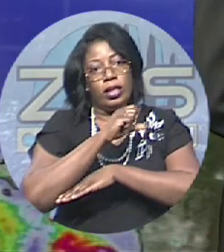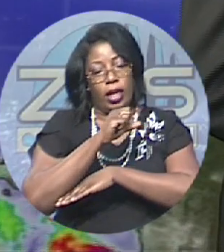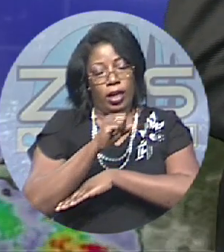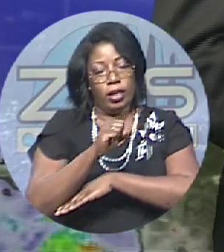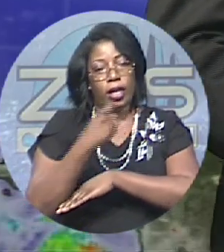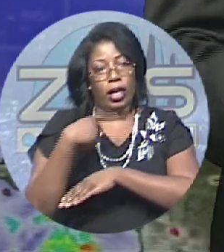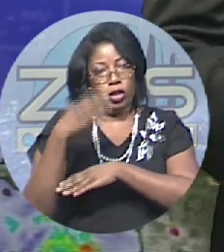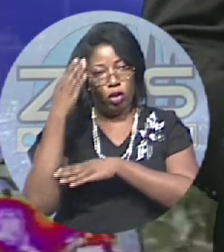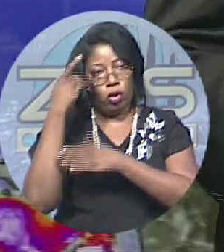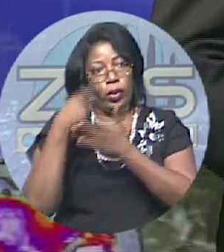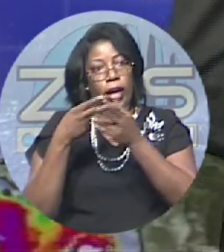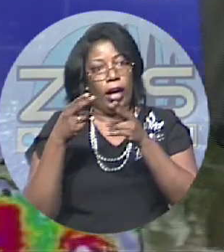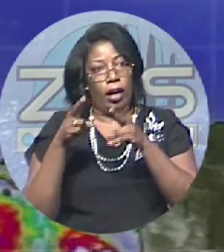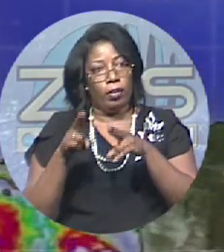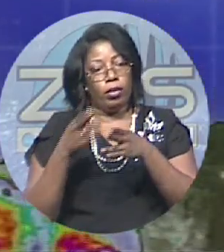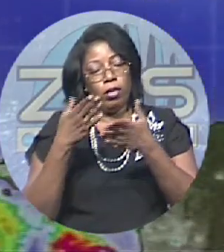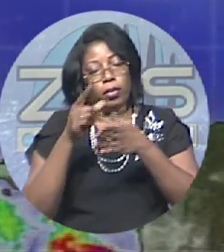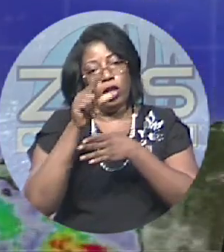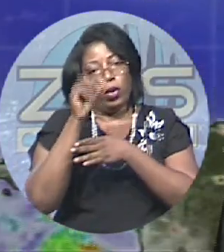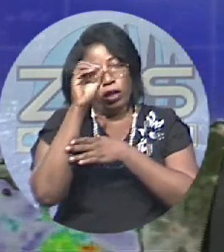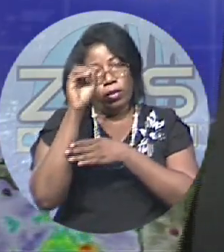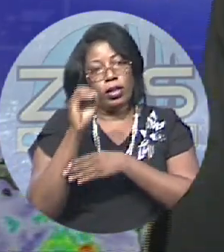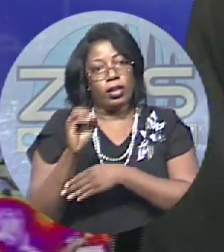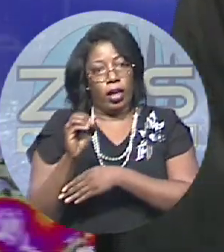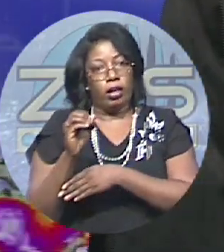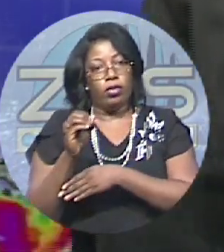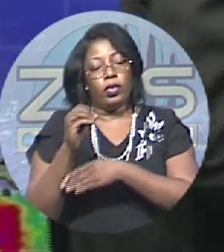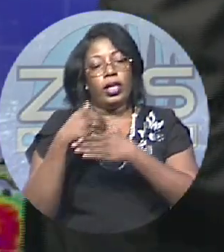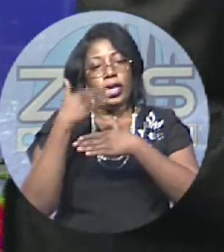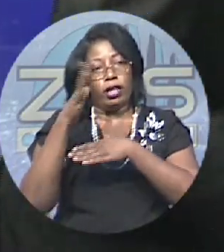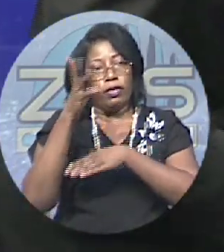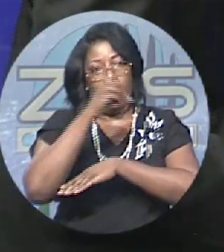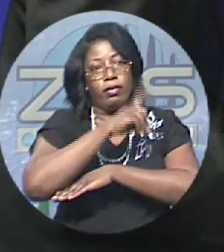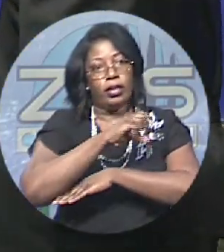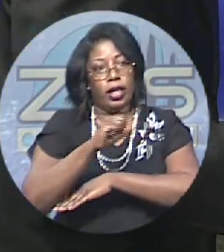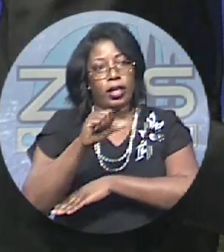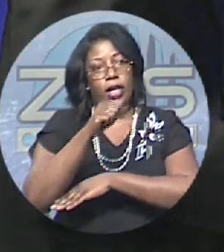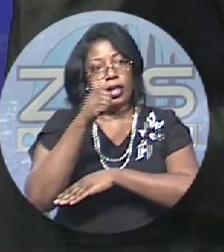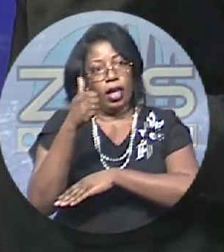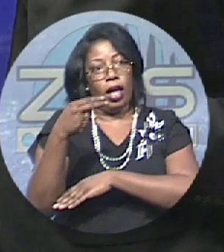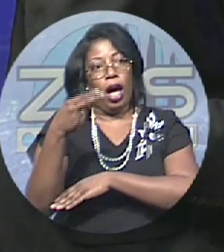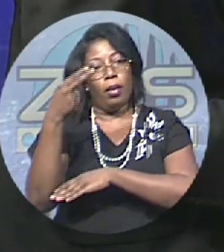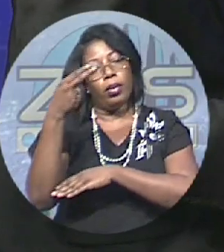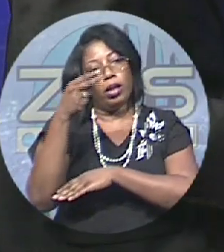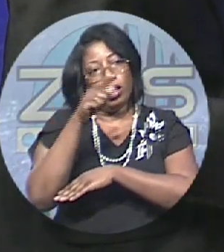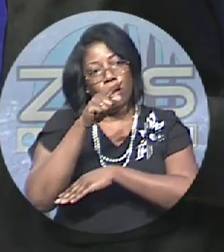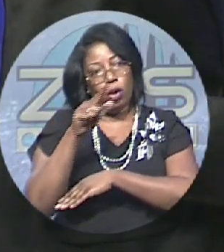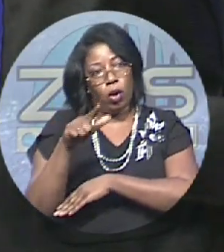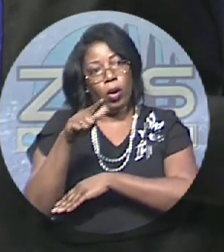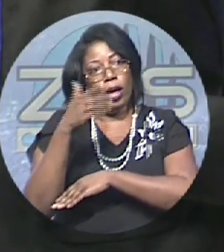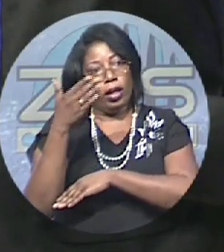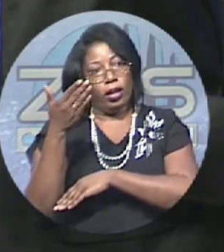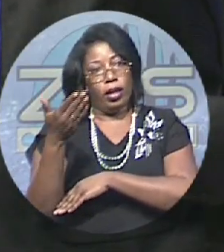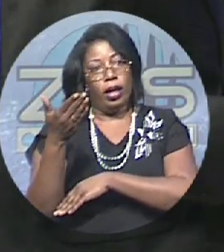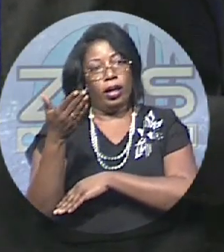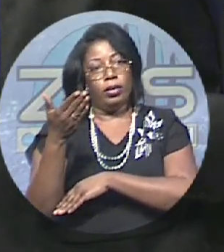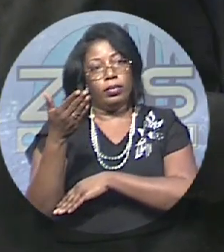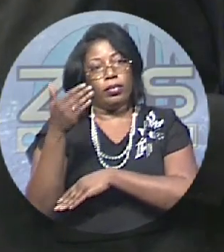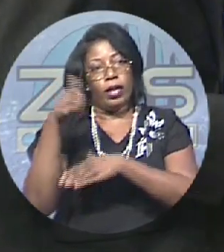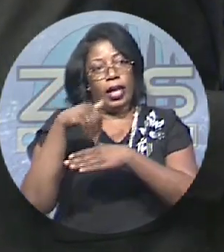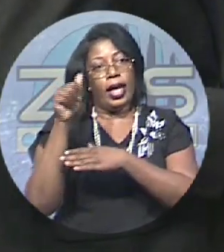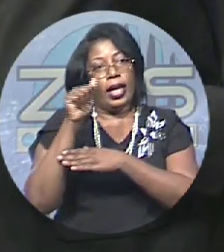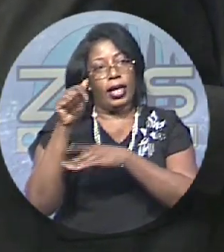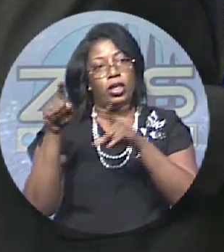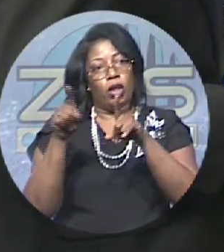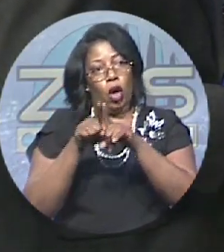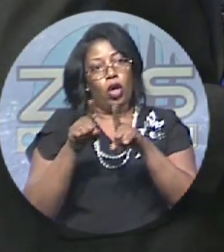posted. Probability, but 20% chance over the next 5 days. Then we have this other little upper level low here on the Atlantic, and that